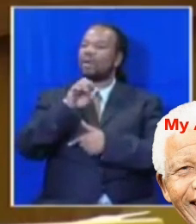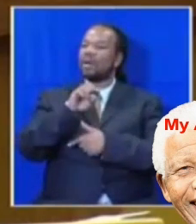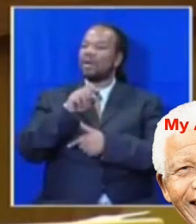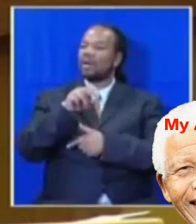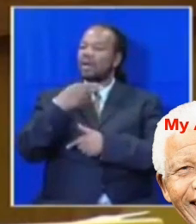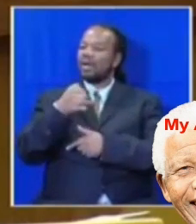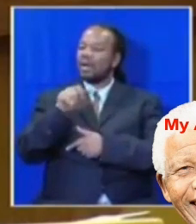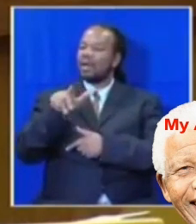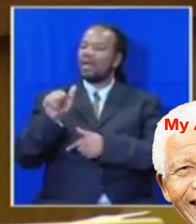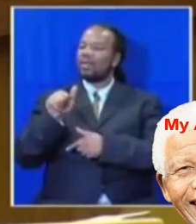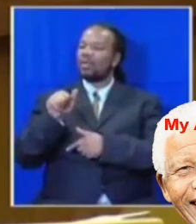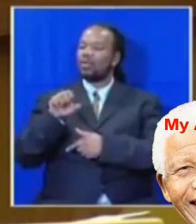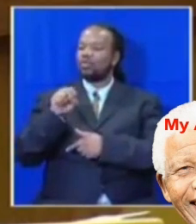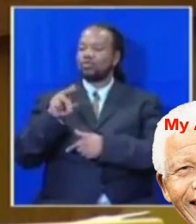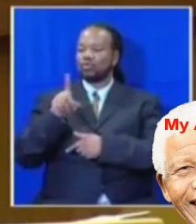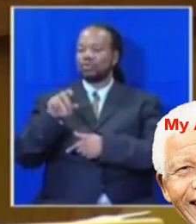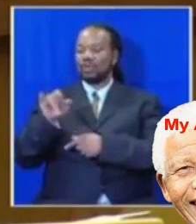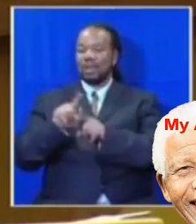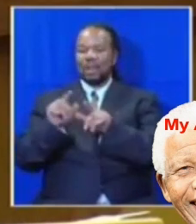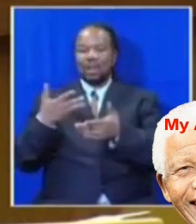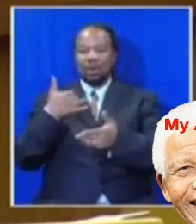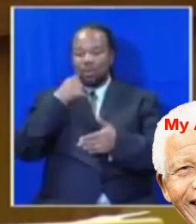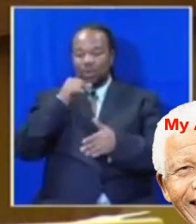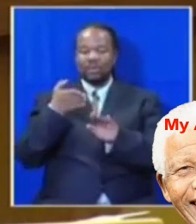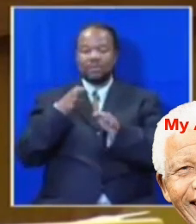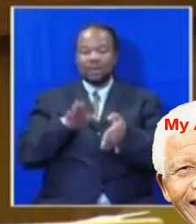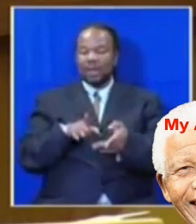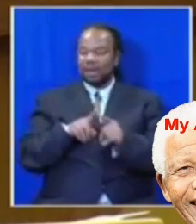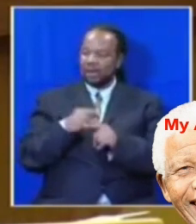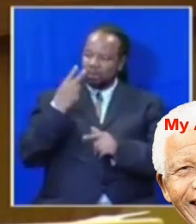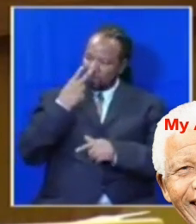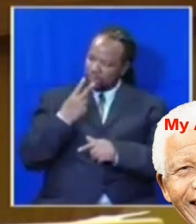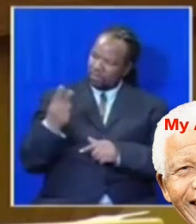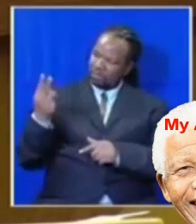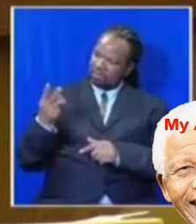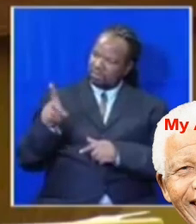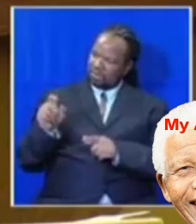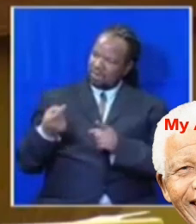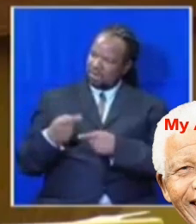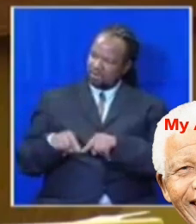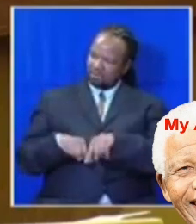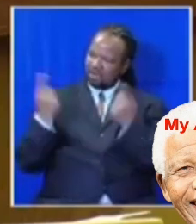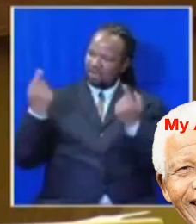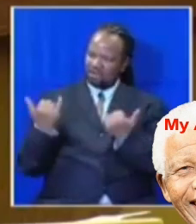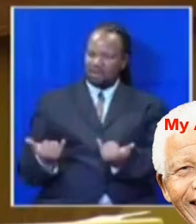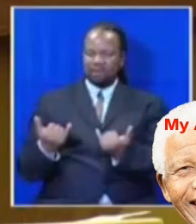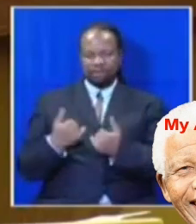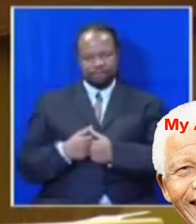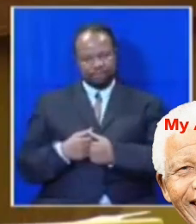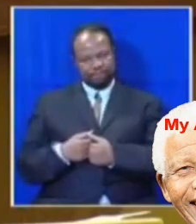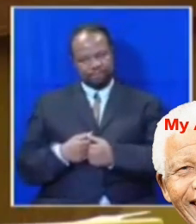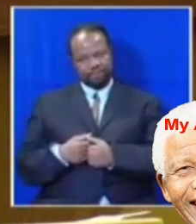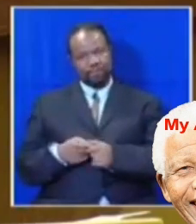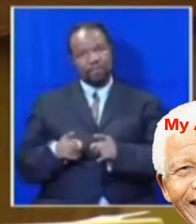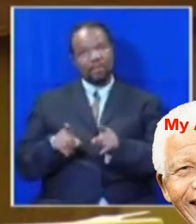probably shaking in a grave for witnessing what her organization has become. A pitiful shadow of